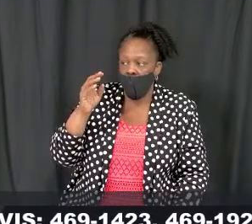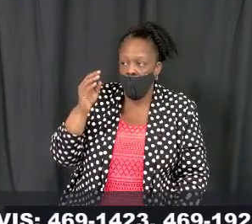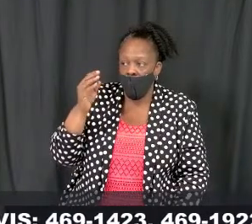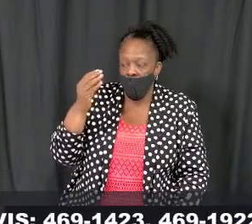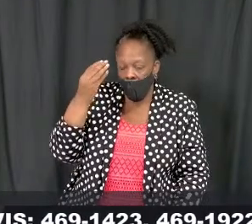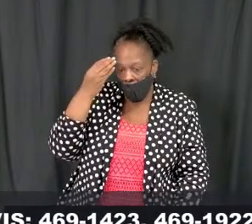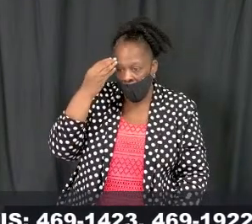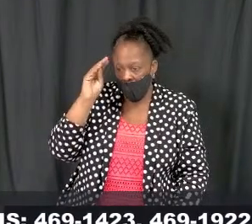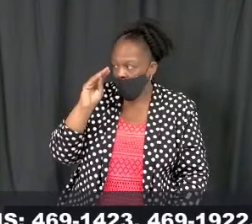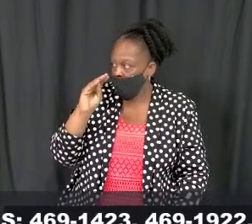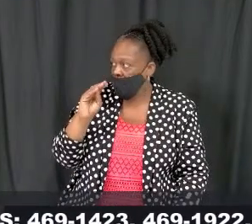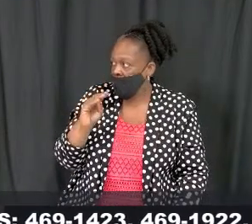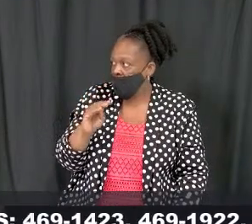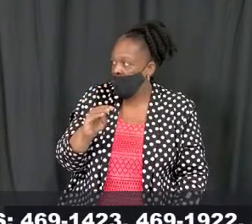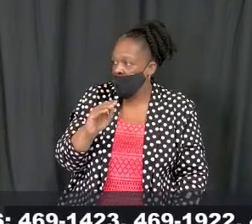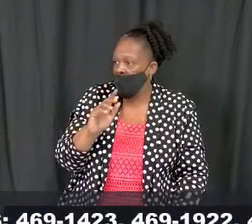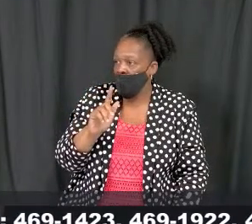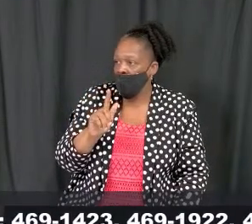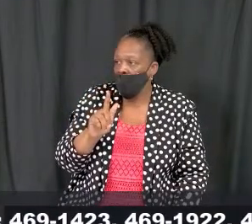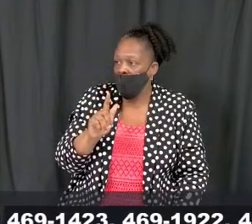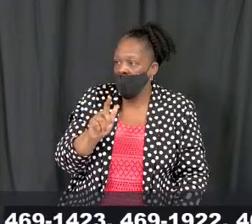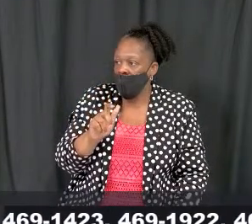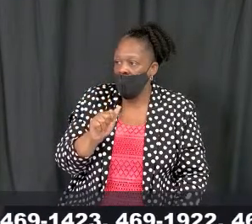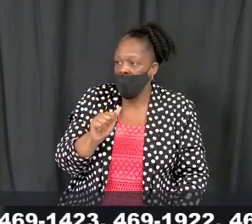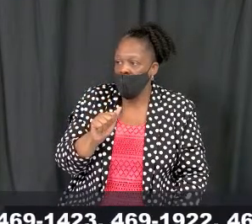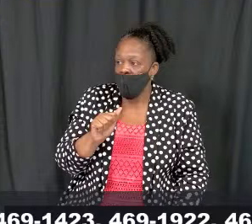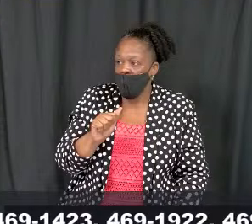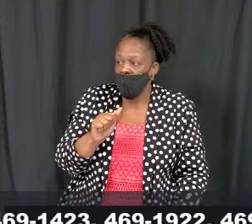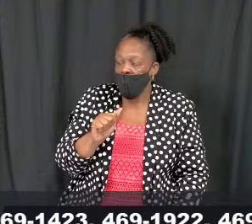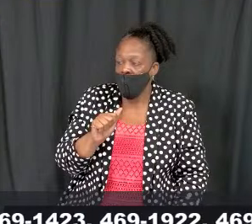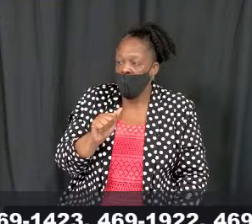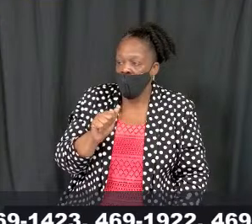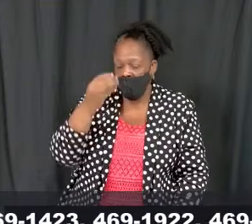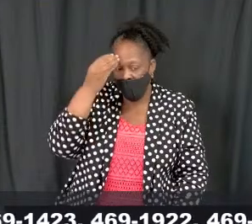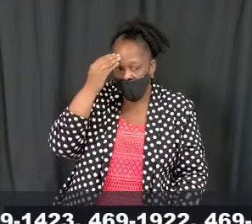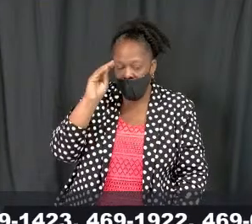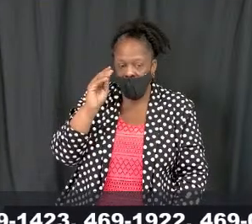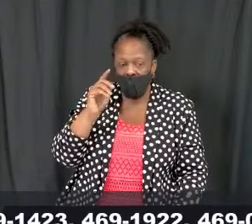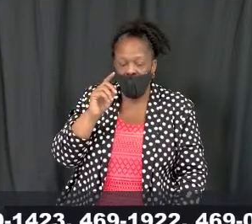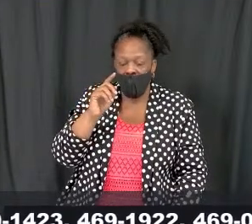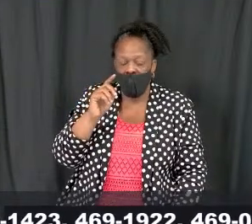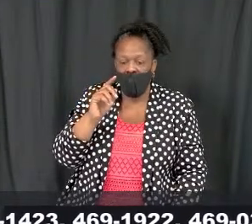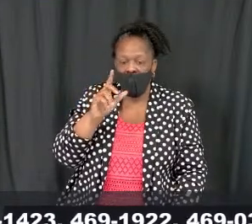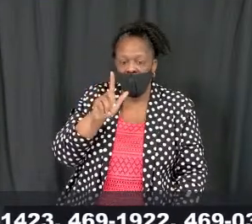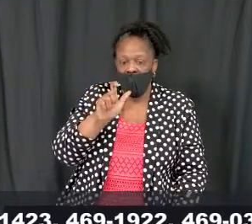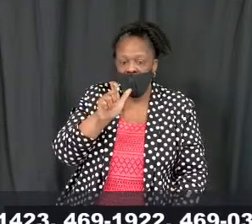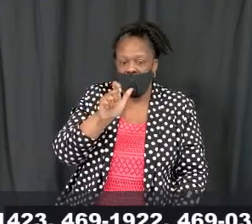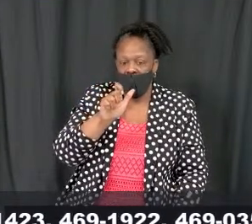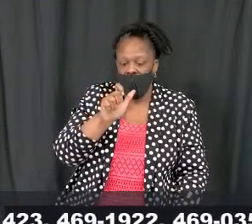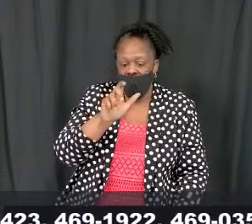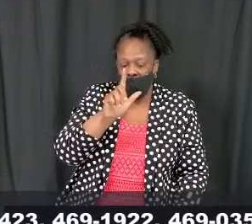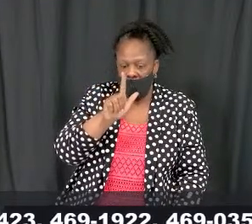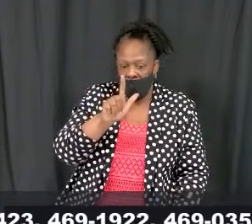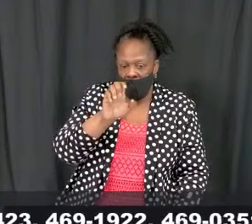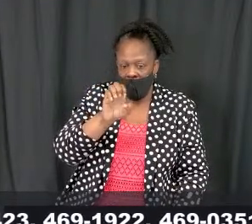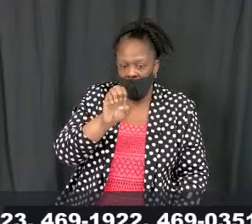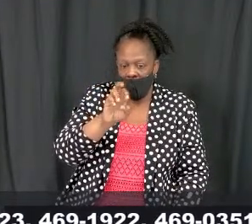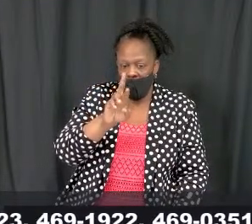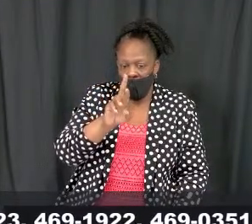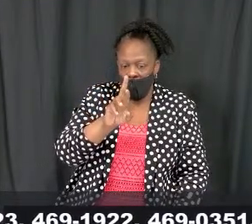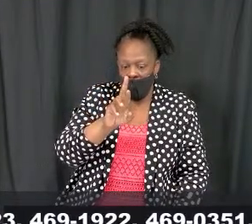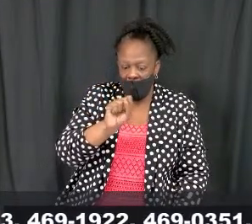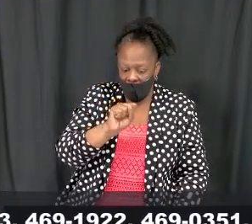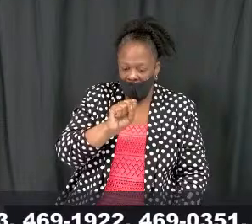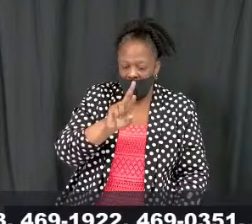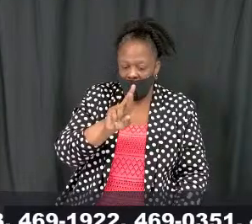point to disseminate information to the general public. All media houses are